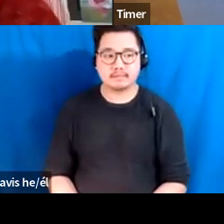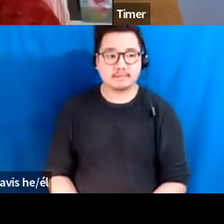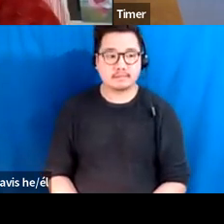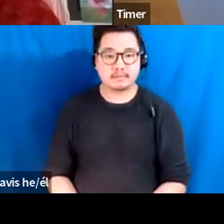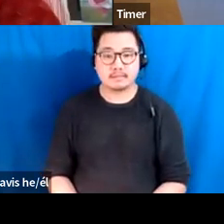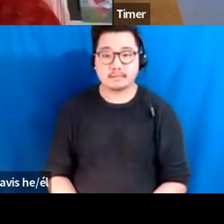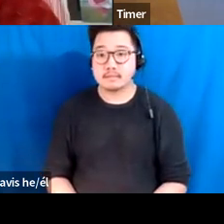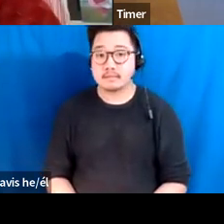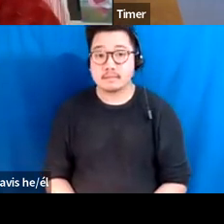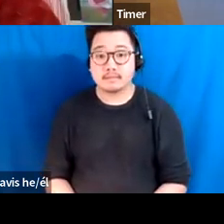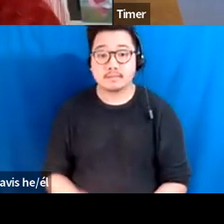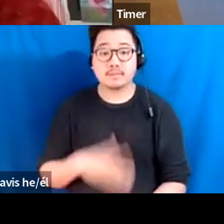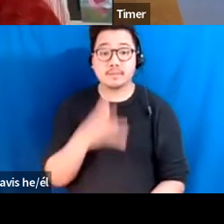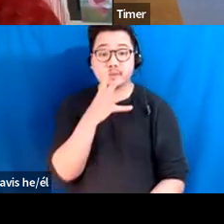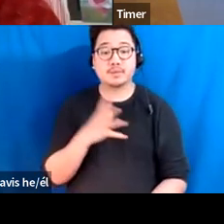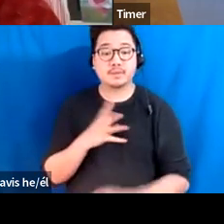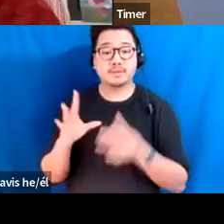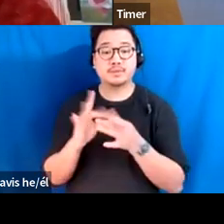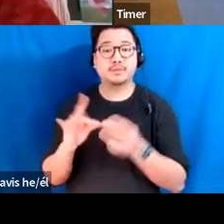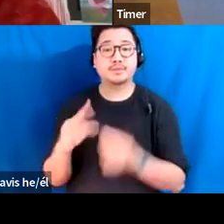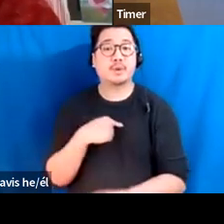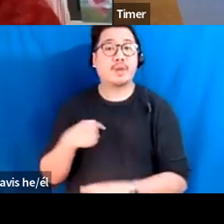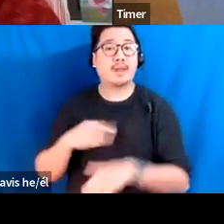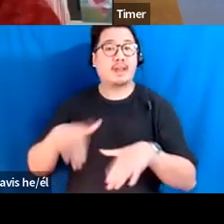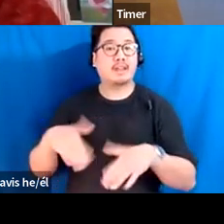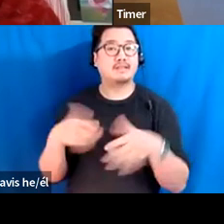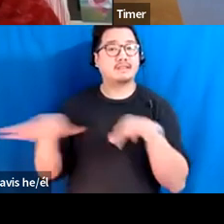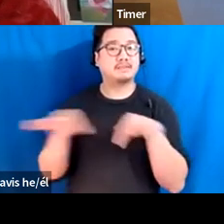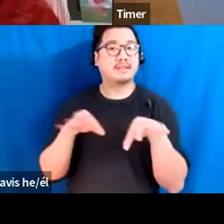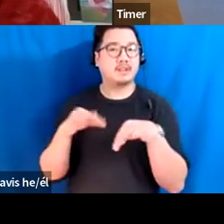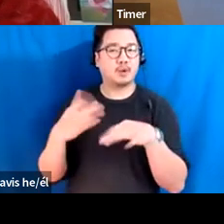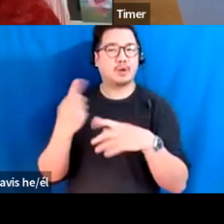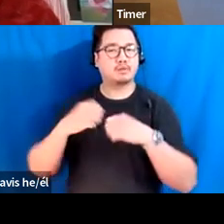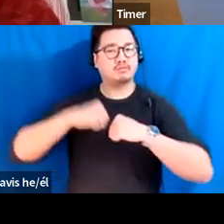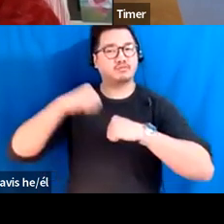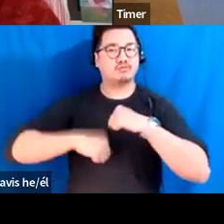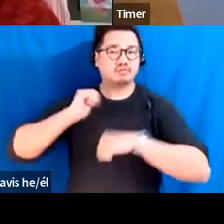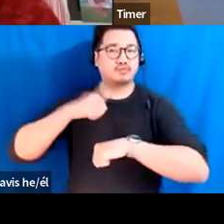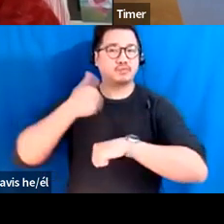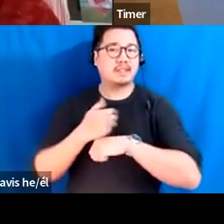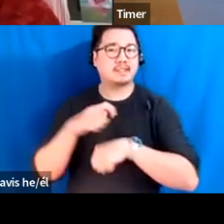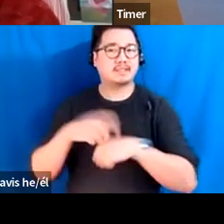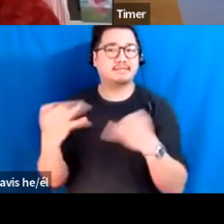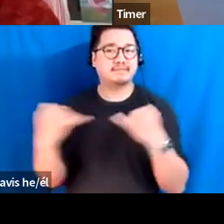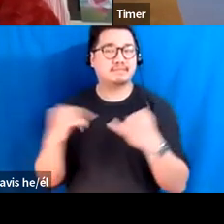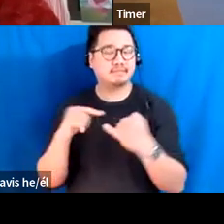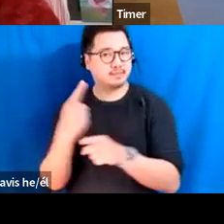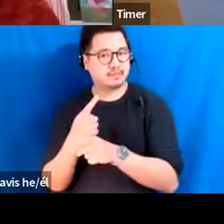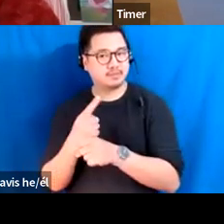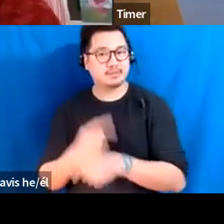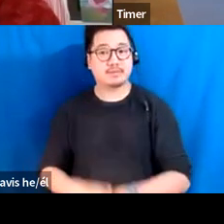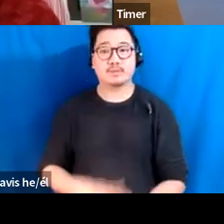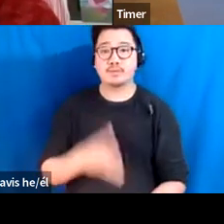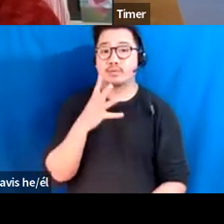because we've never previously spoken about a concrete timeline right absolutely and i will just add that